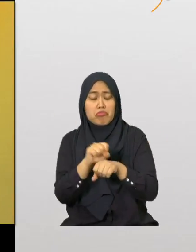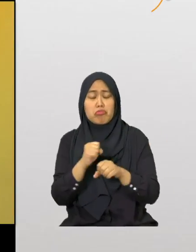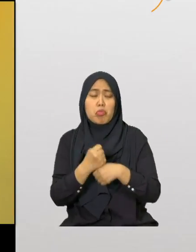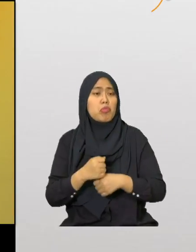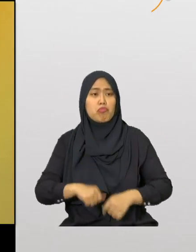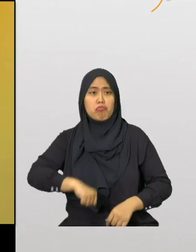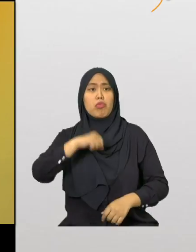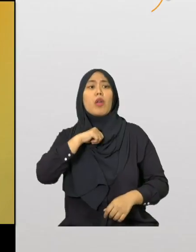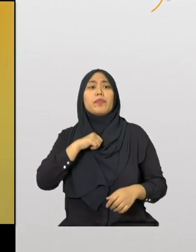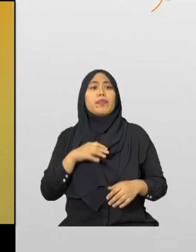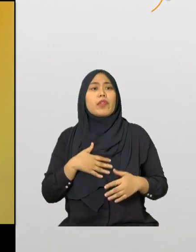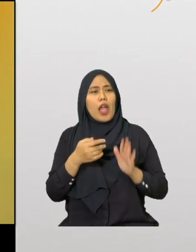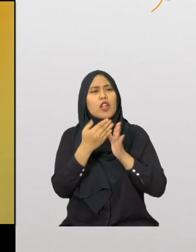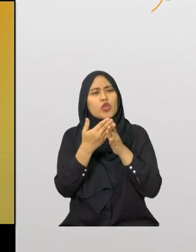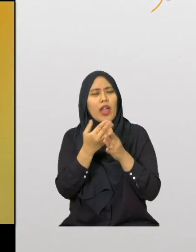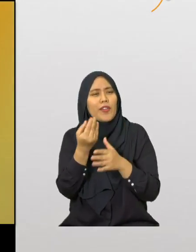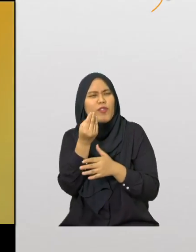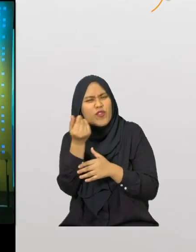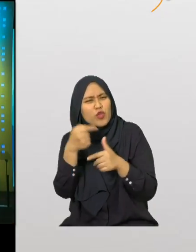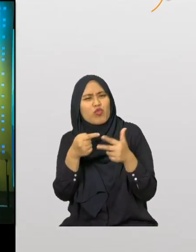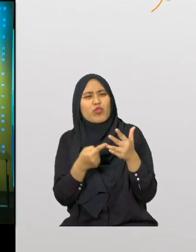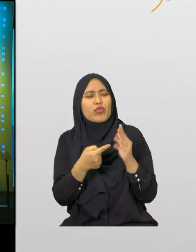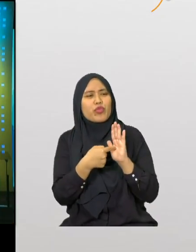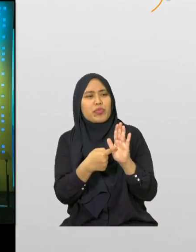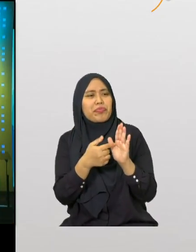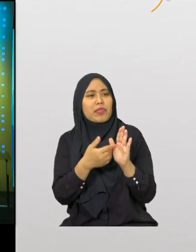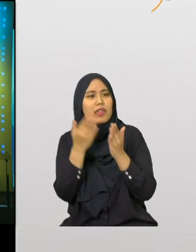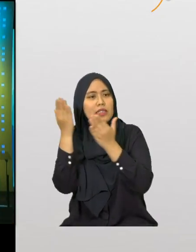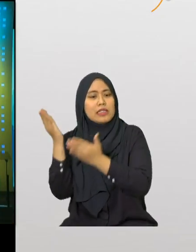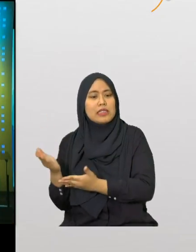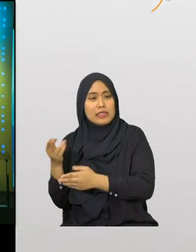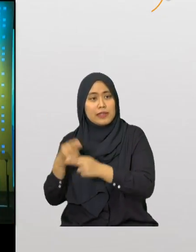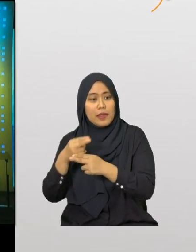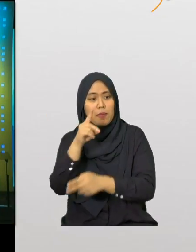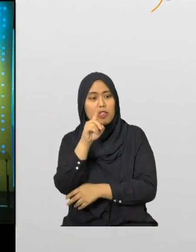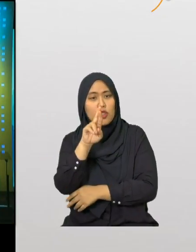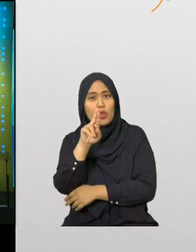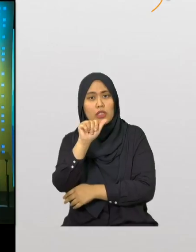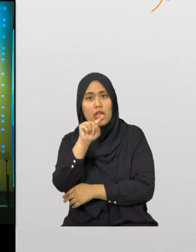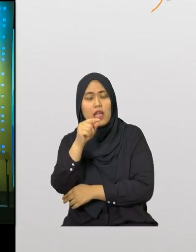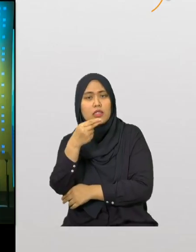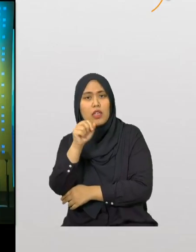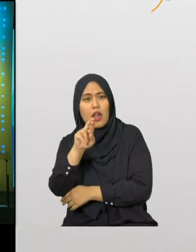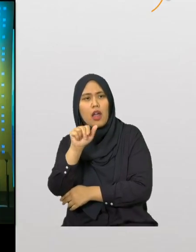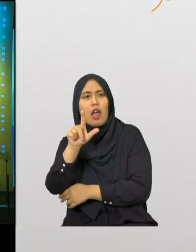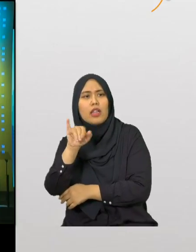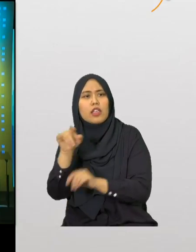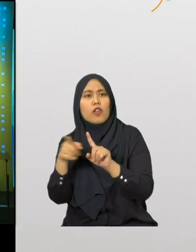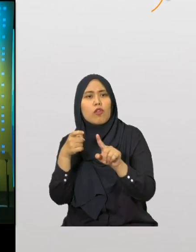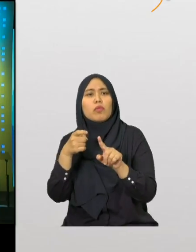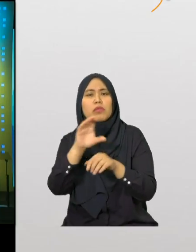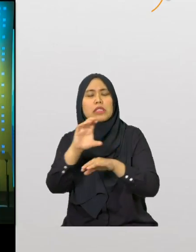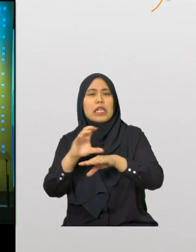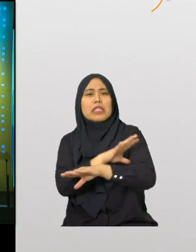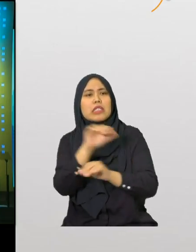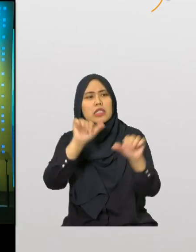came across recently. This is Dr. Azhar Ali, a senior research scientist at the Cancer Science